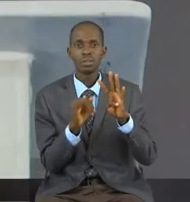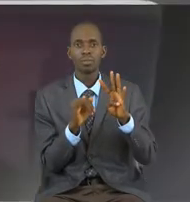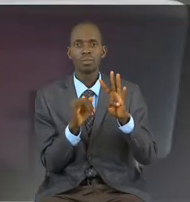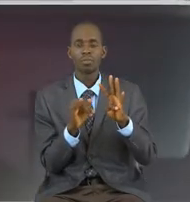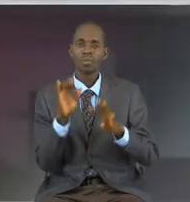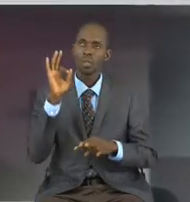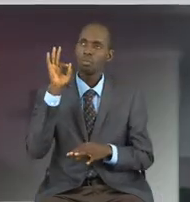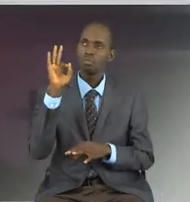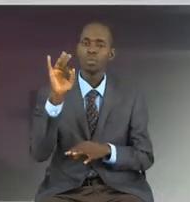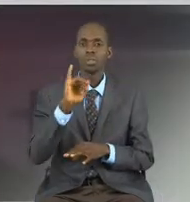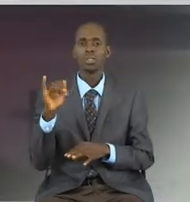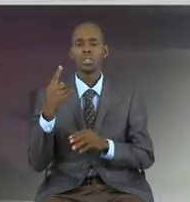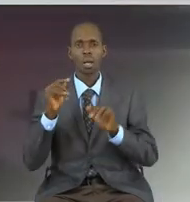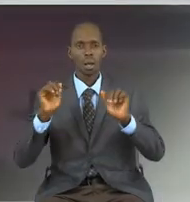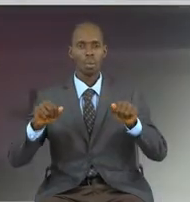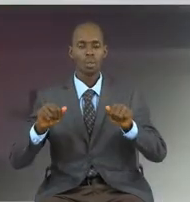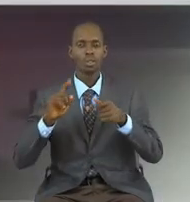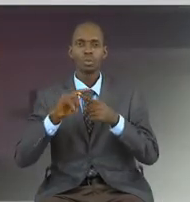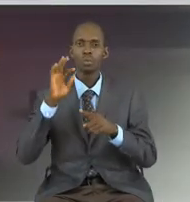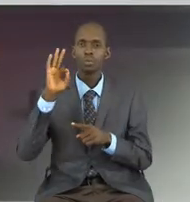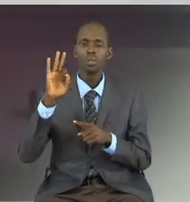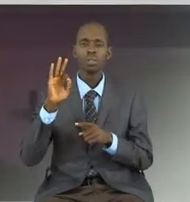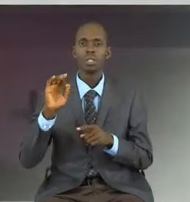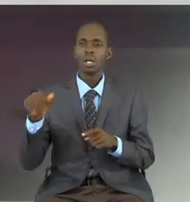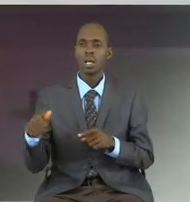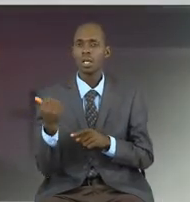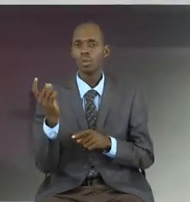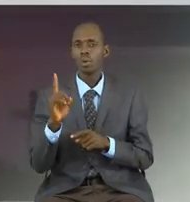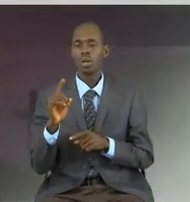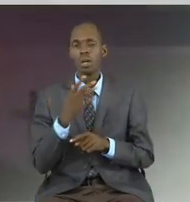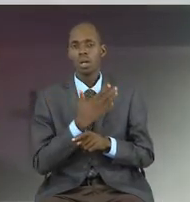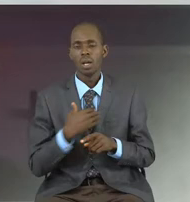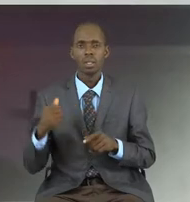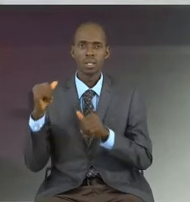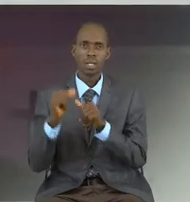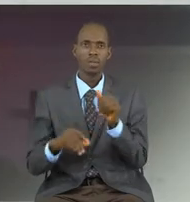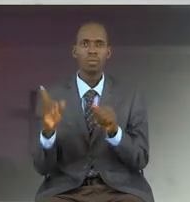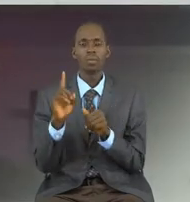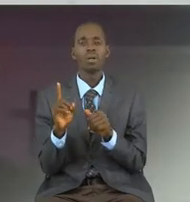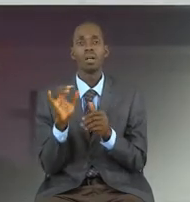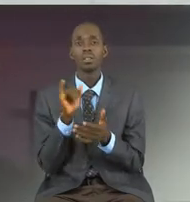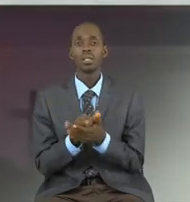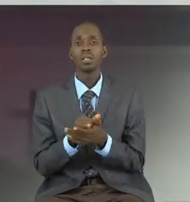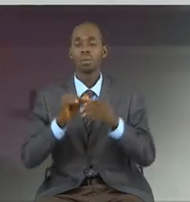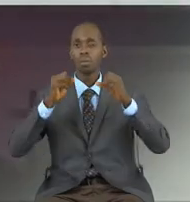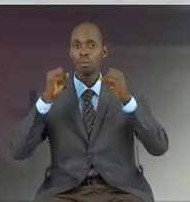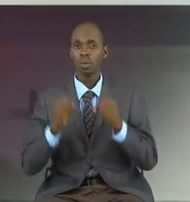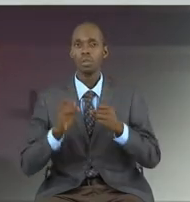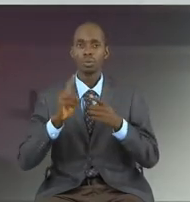preach anywhere and everywhere. And that power to preach,